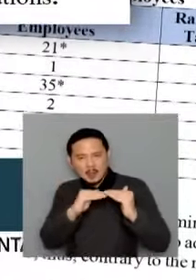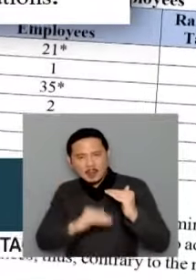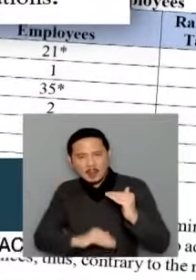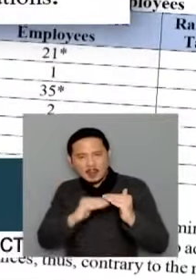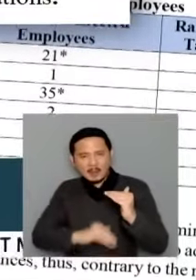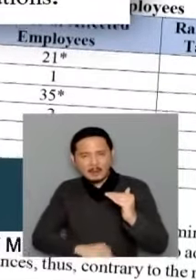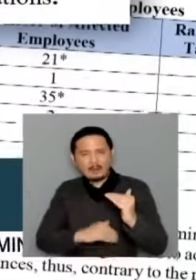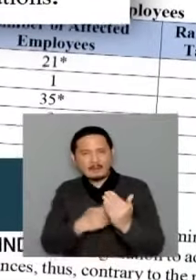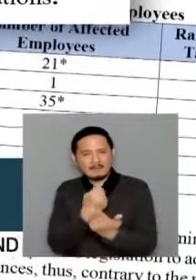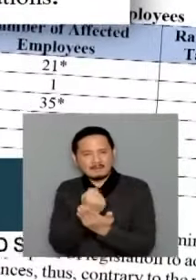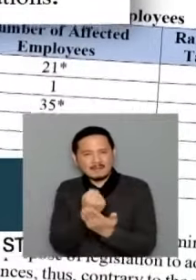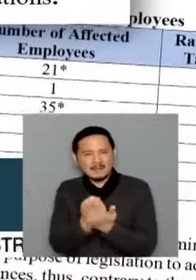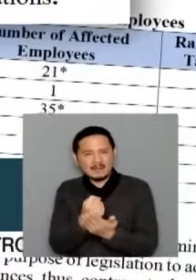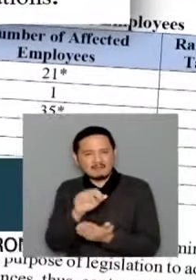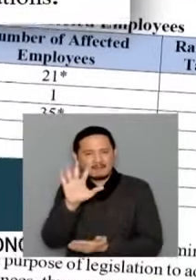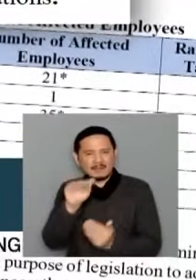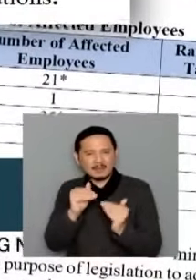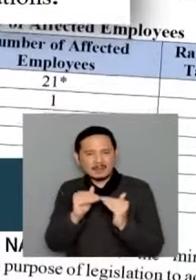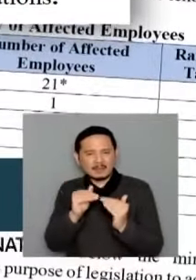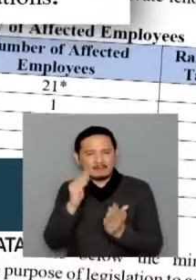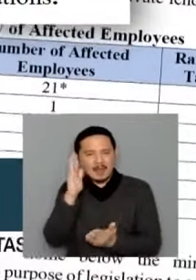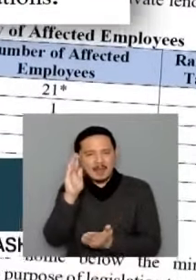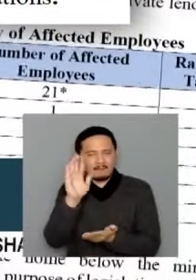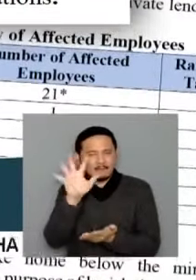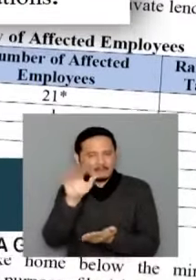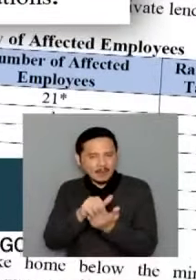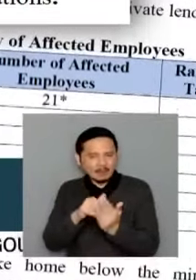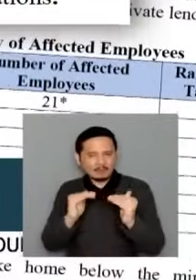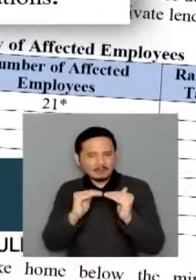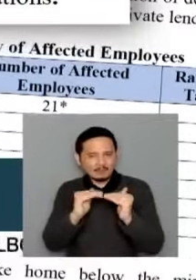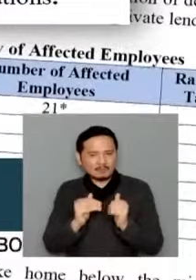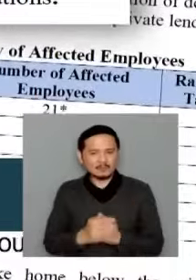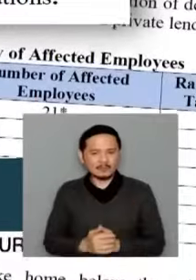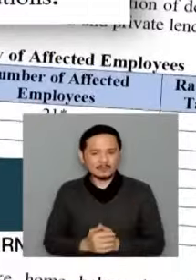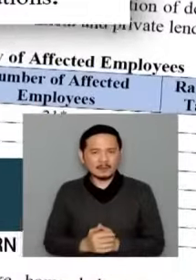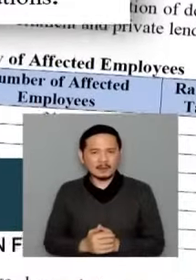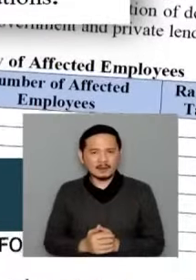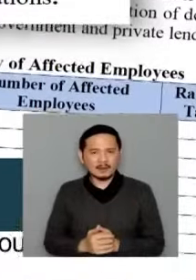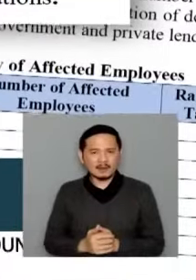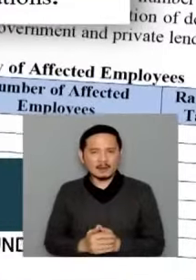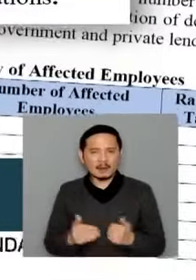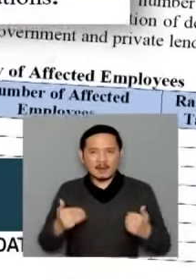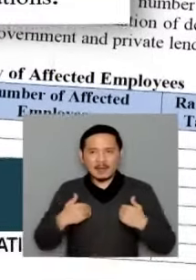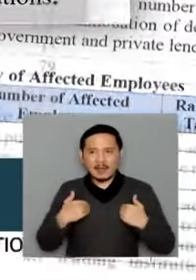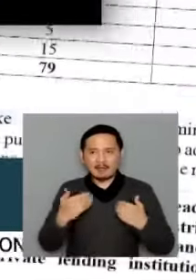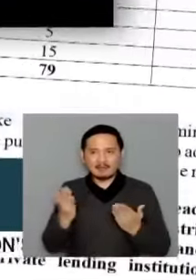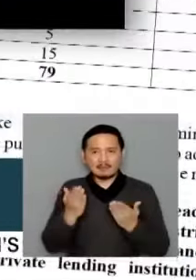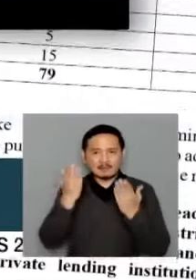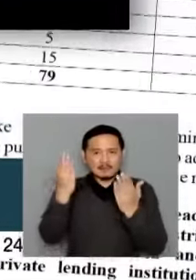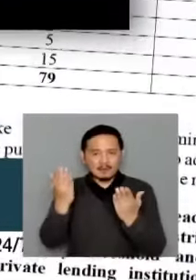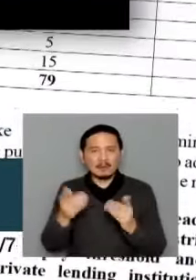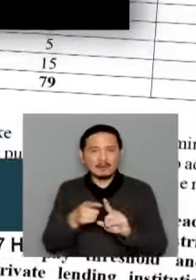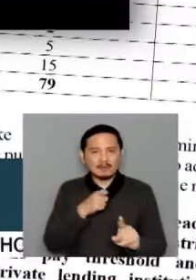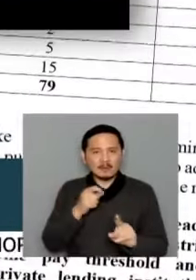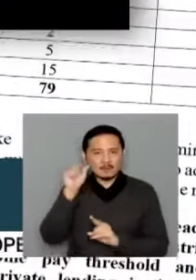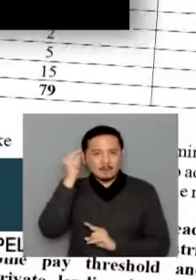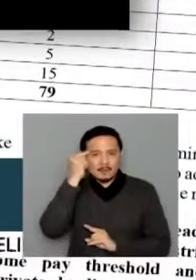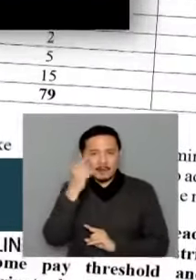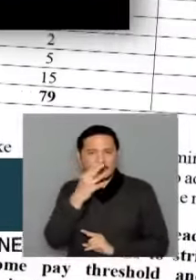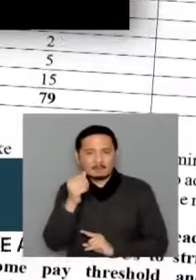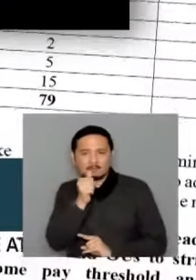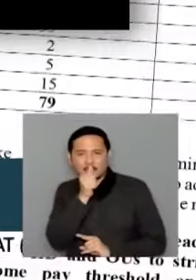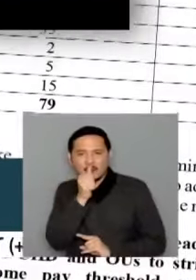5,000 requirement after deductions from financial obligations from both government and private lending institutions. The DOH said that